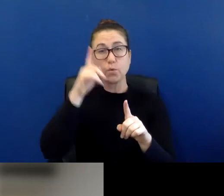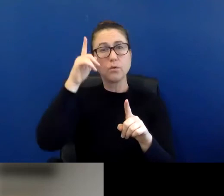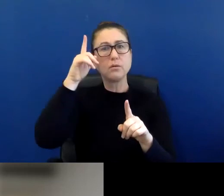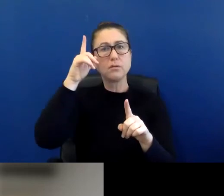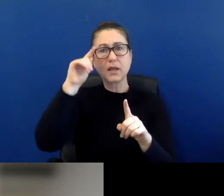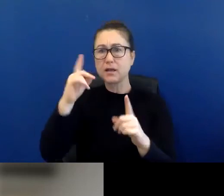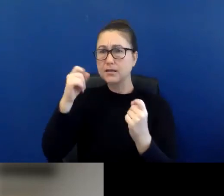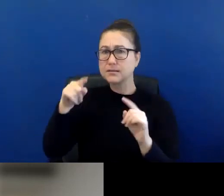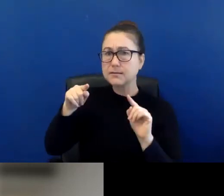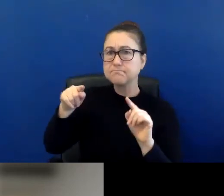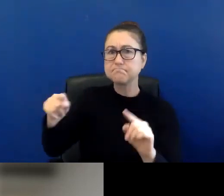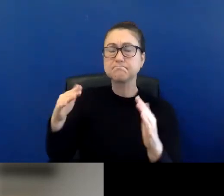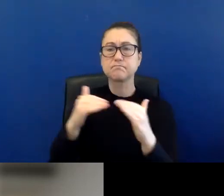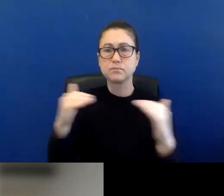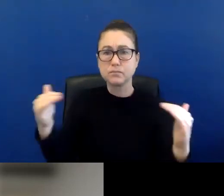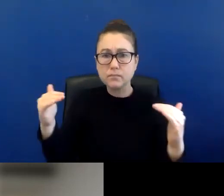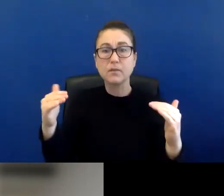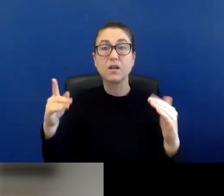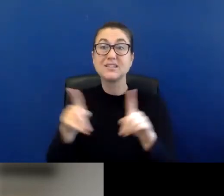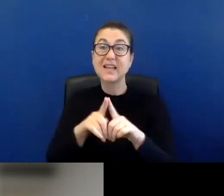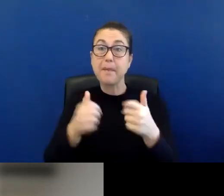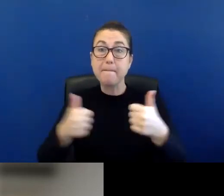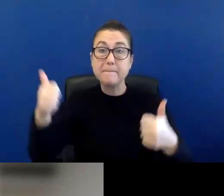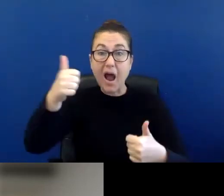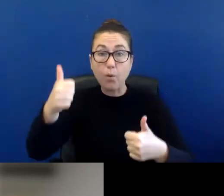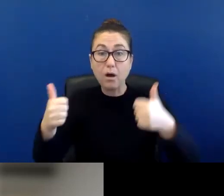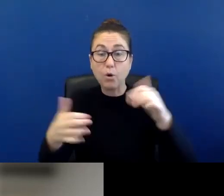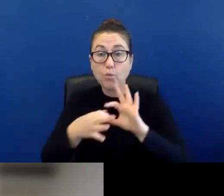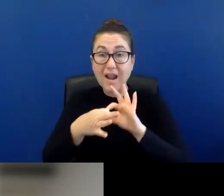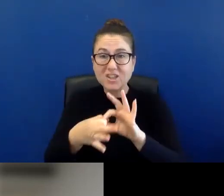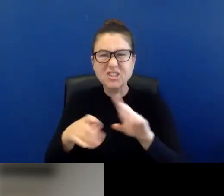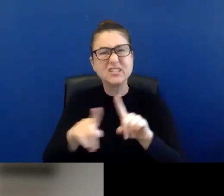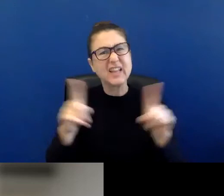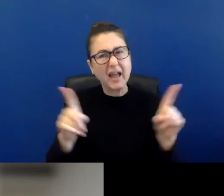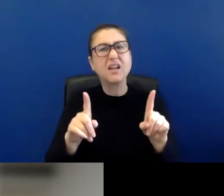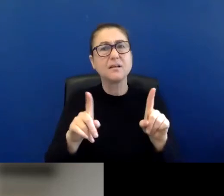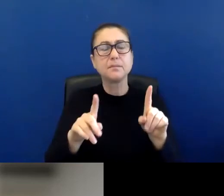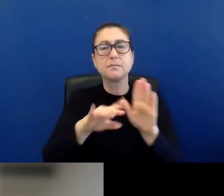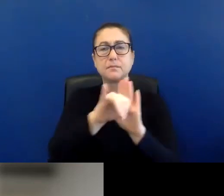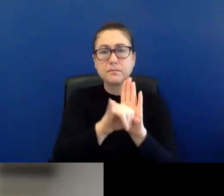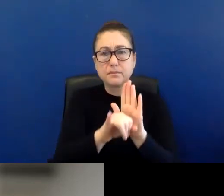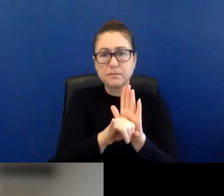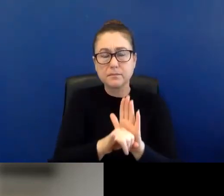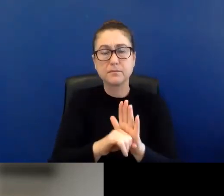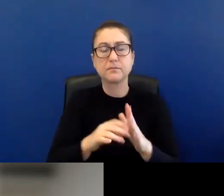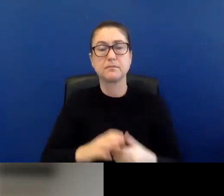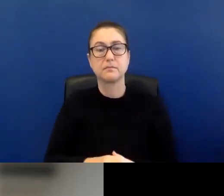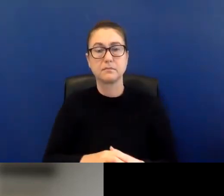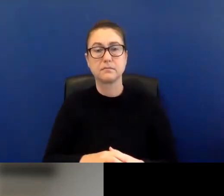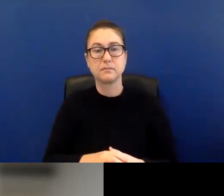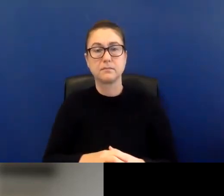equality, taking into account power relations and different layers of identity. The principles of equality